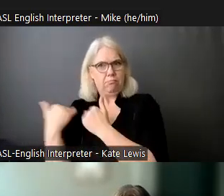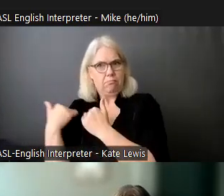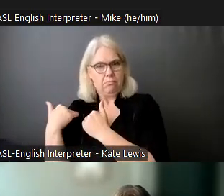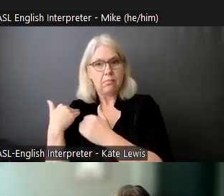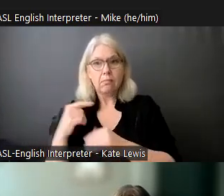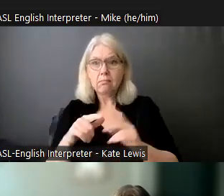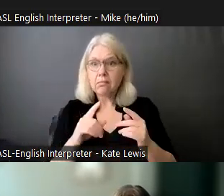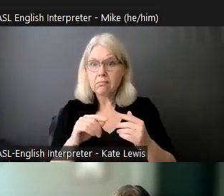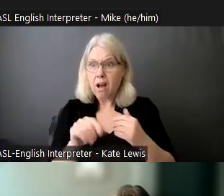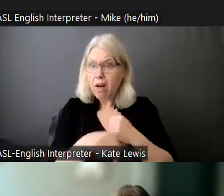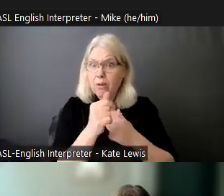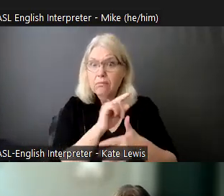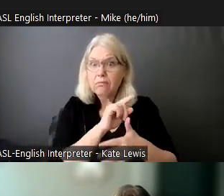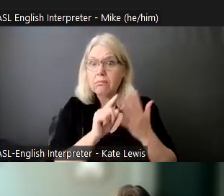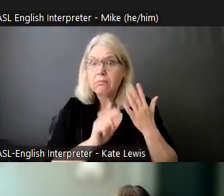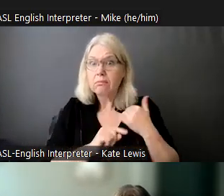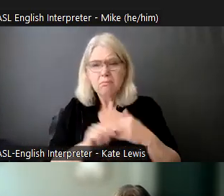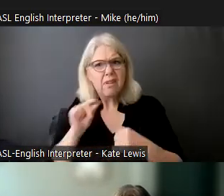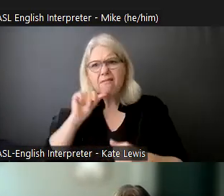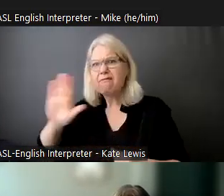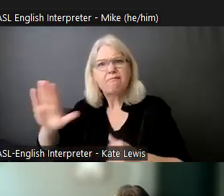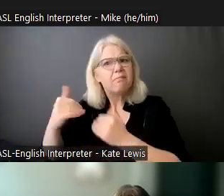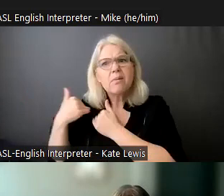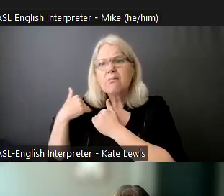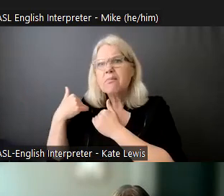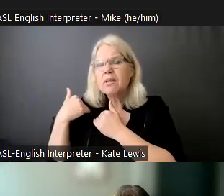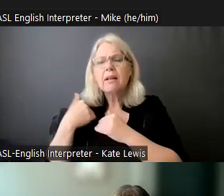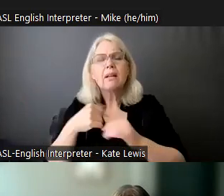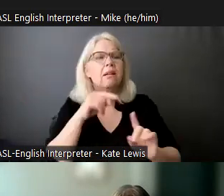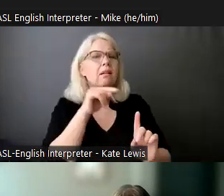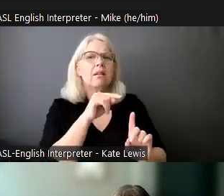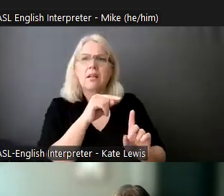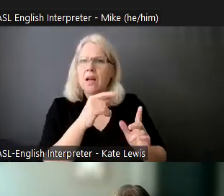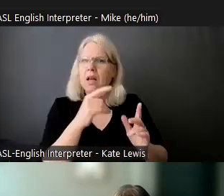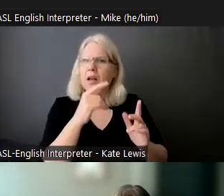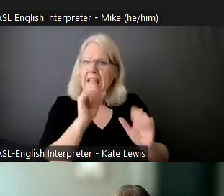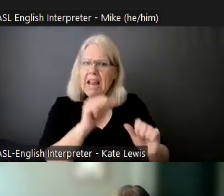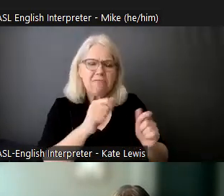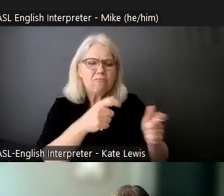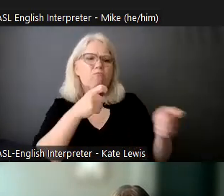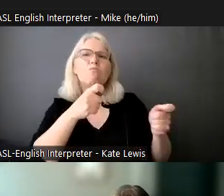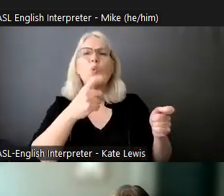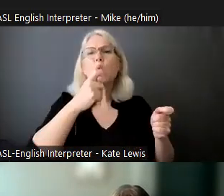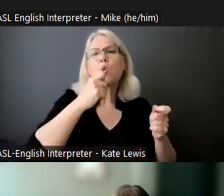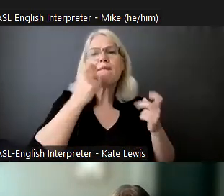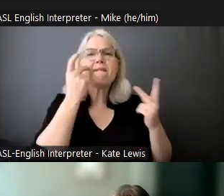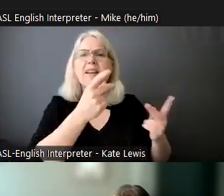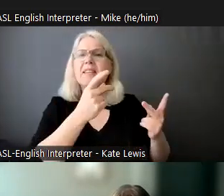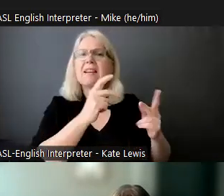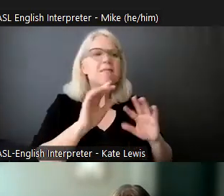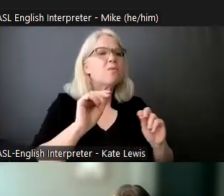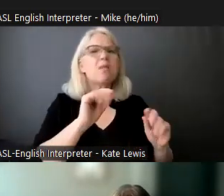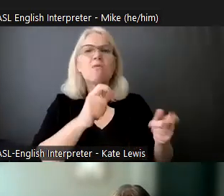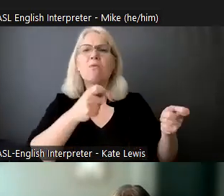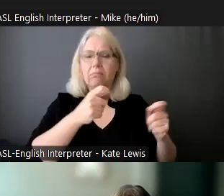can visit you and who cannot visit you unless it hits that safety issue. And there it needs to be a significant and